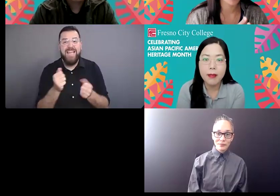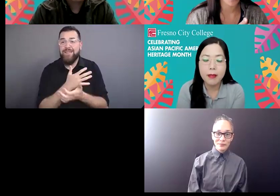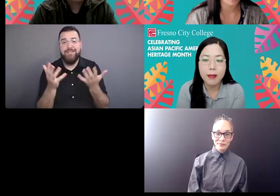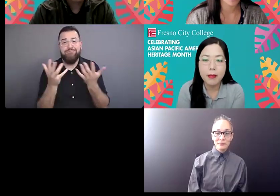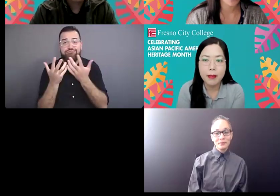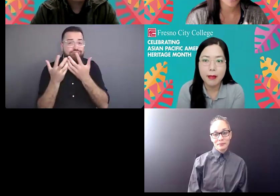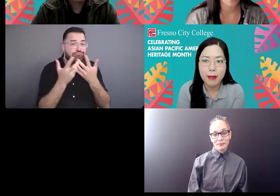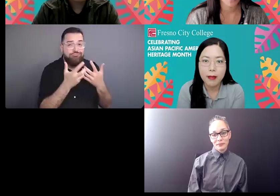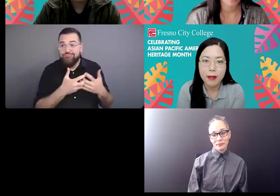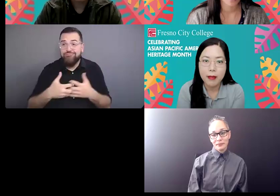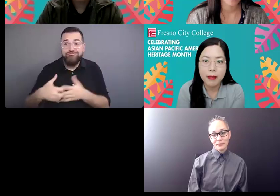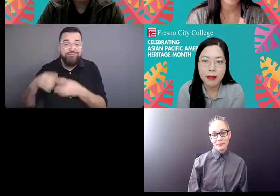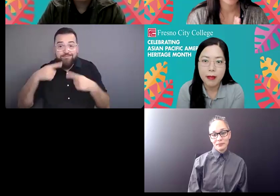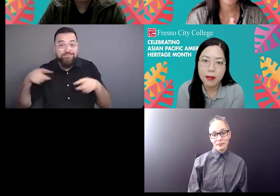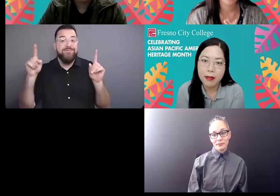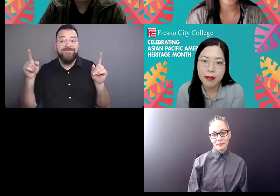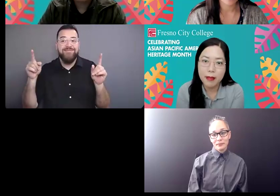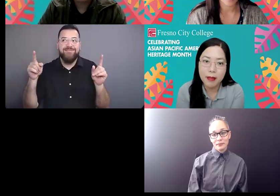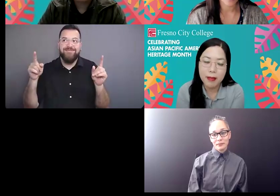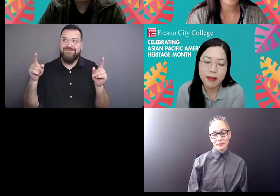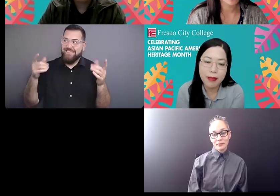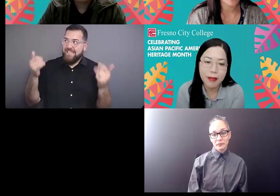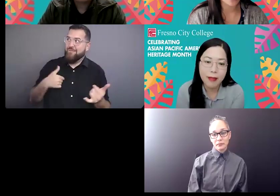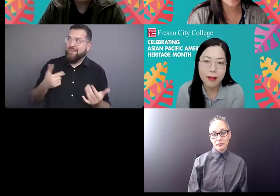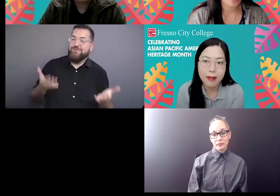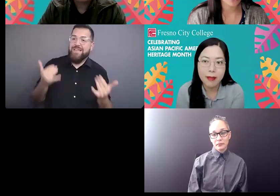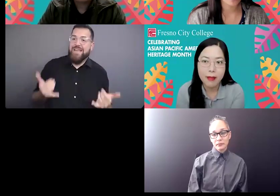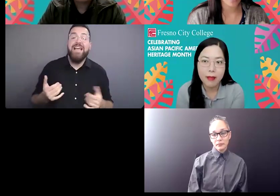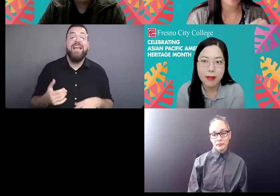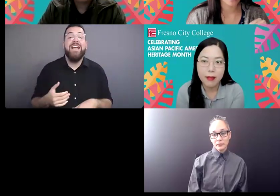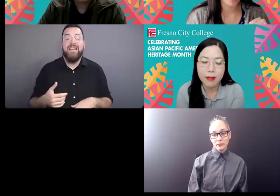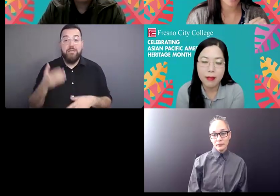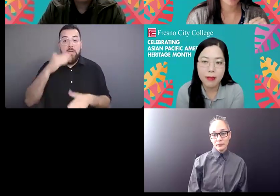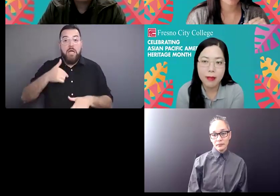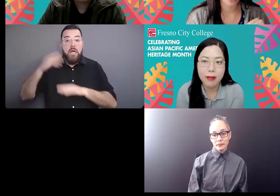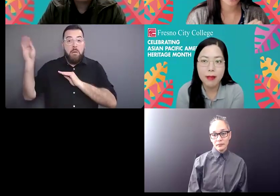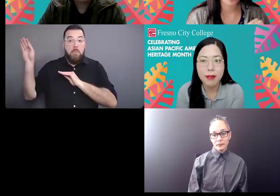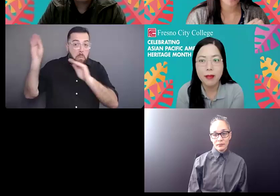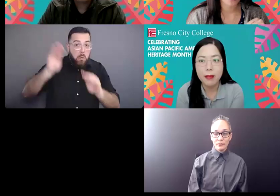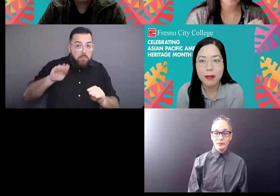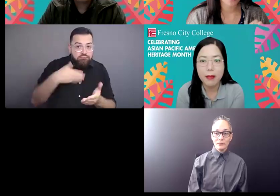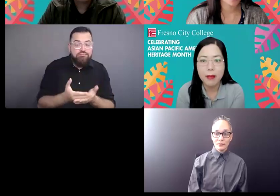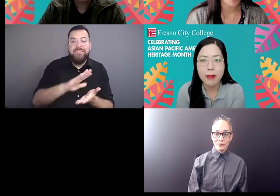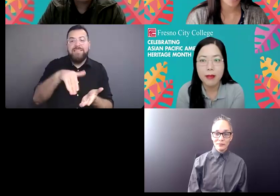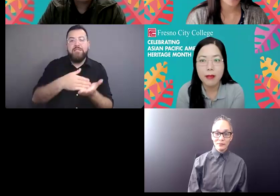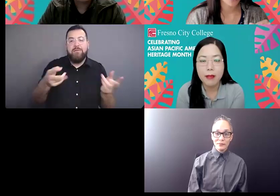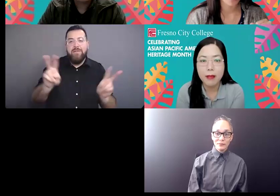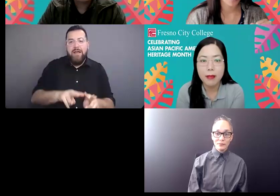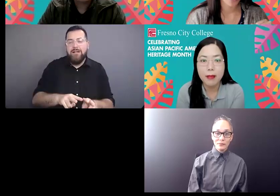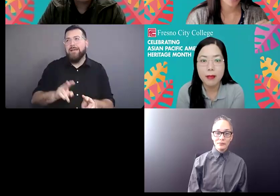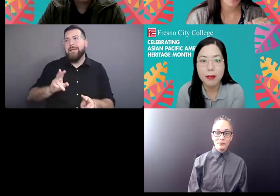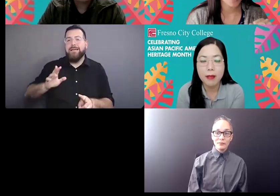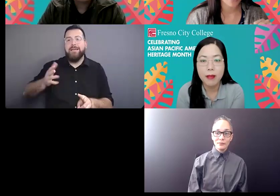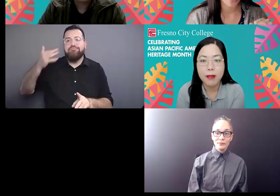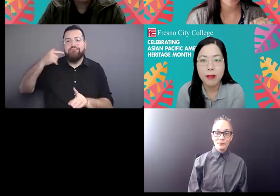and brought me to where I'm at today. I moved out to the Central Valley back in March 2016. So I'm not originally